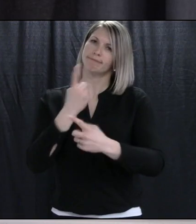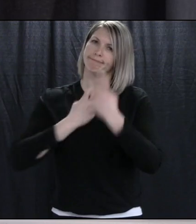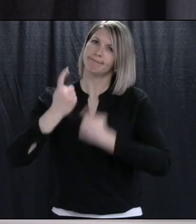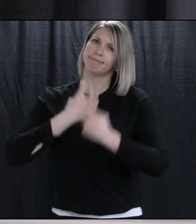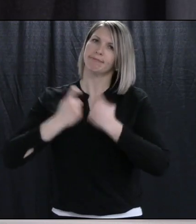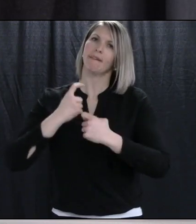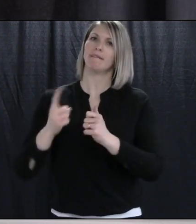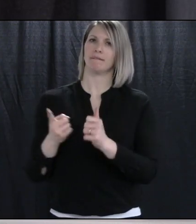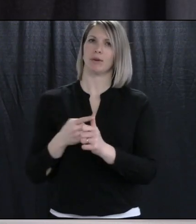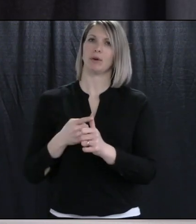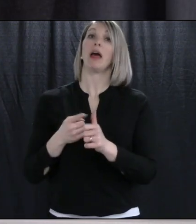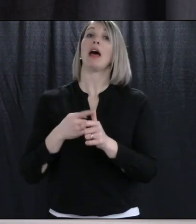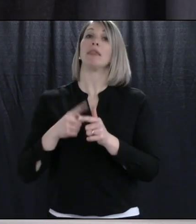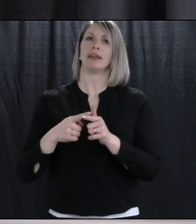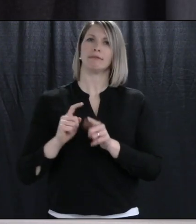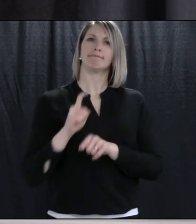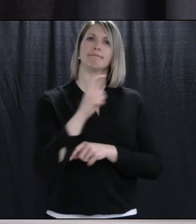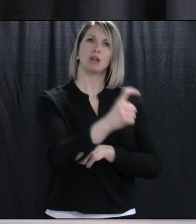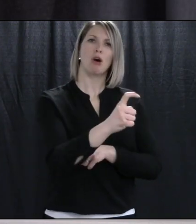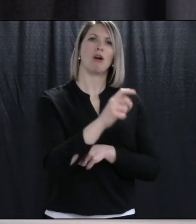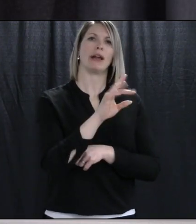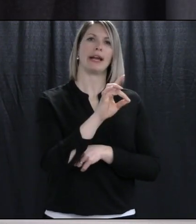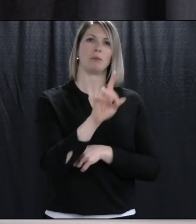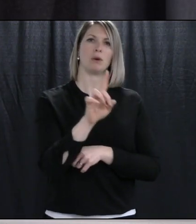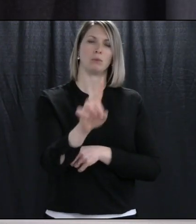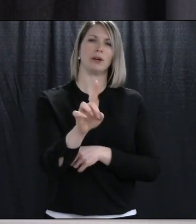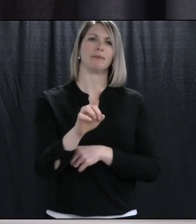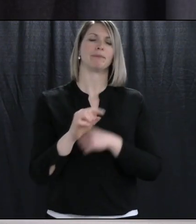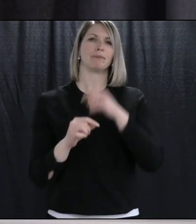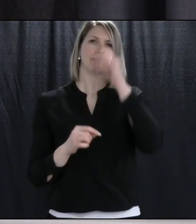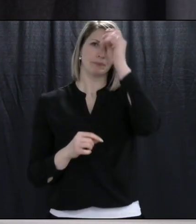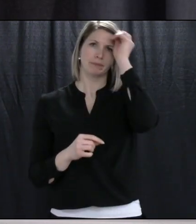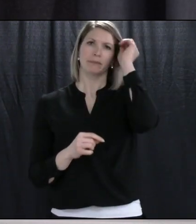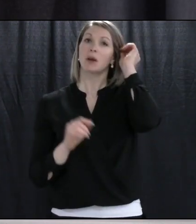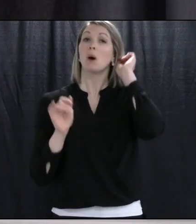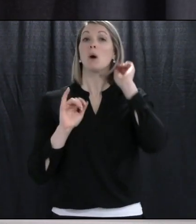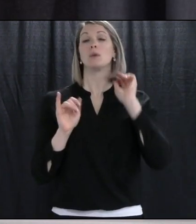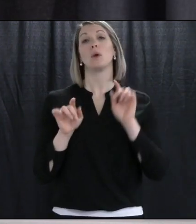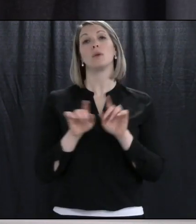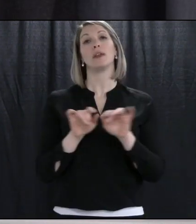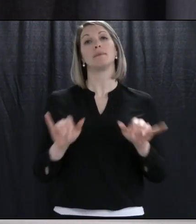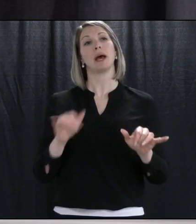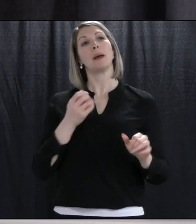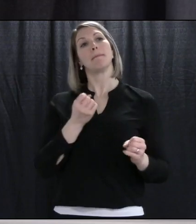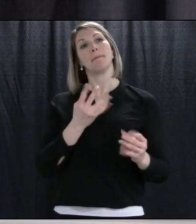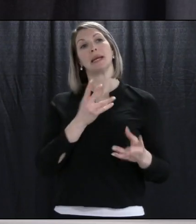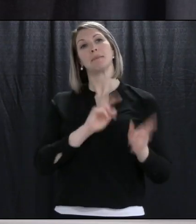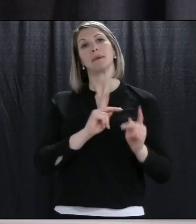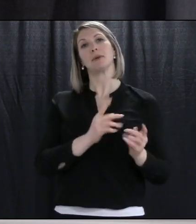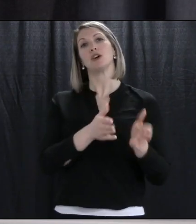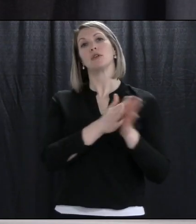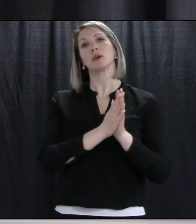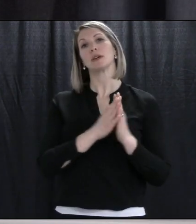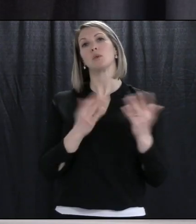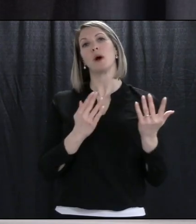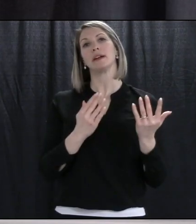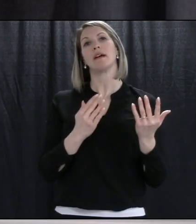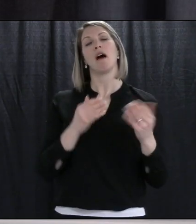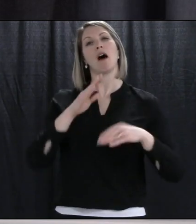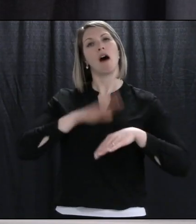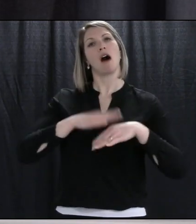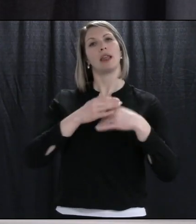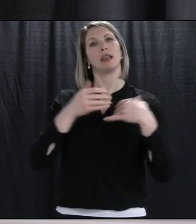distancing issues that we have seen has been around requests for virtual care. where the provider and